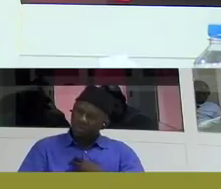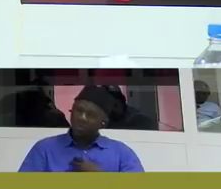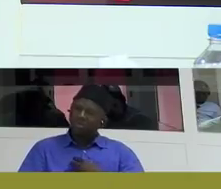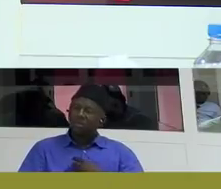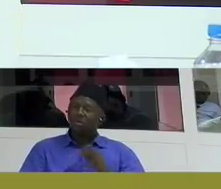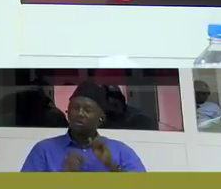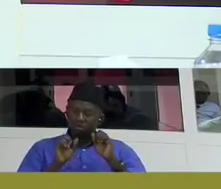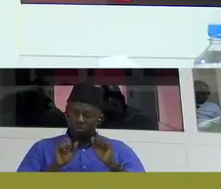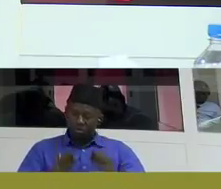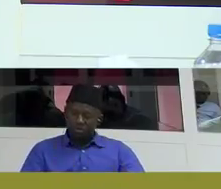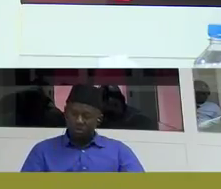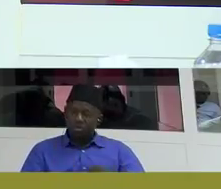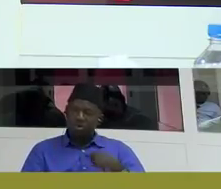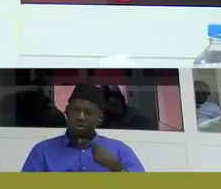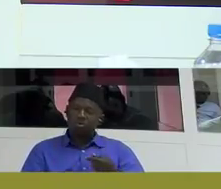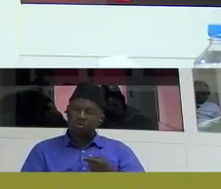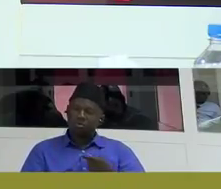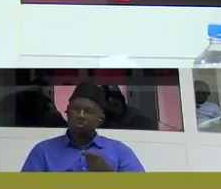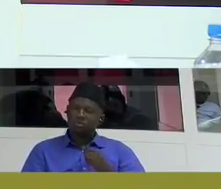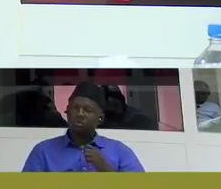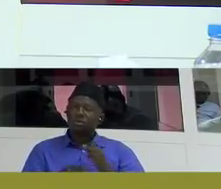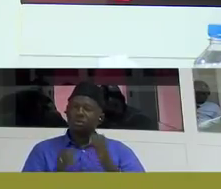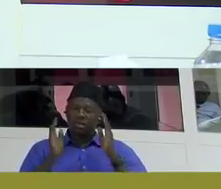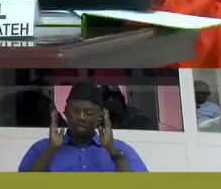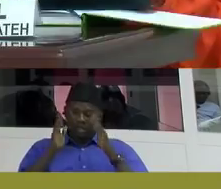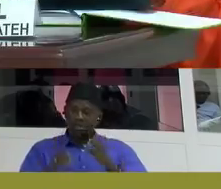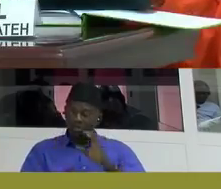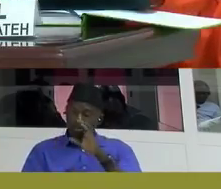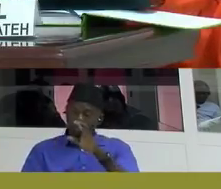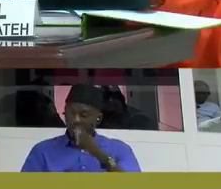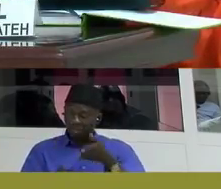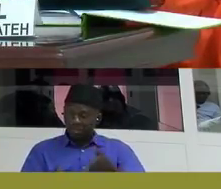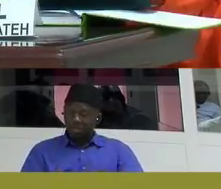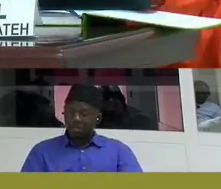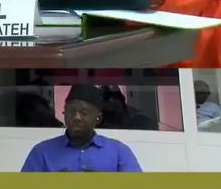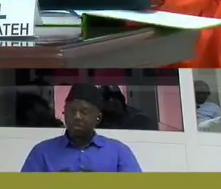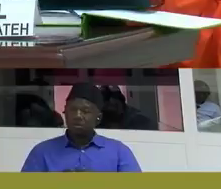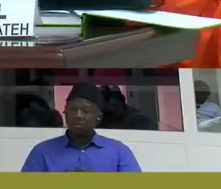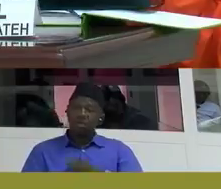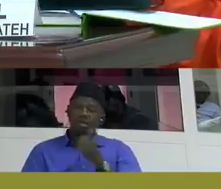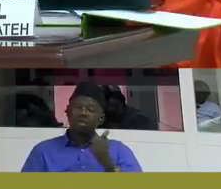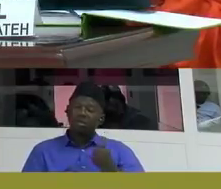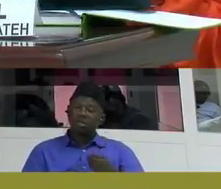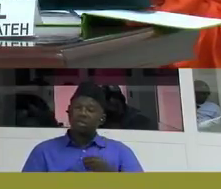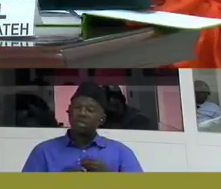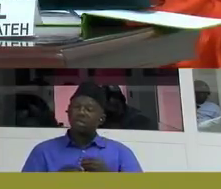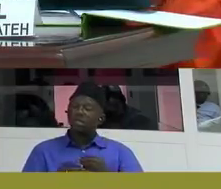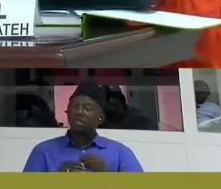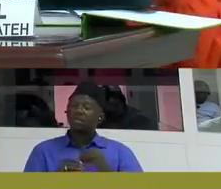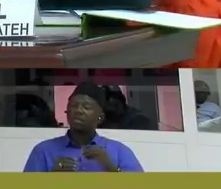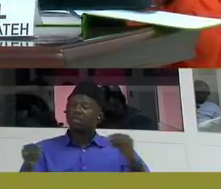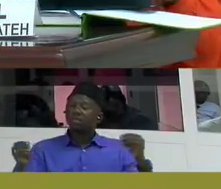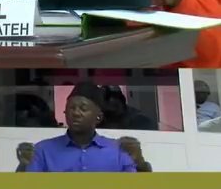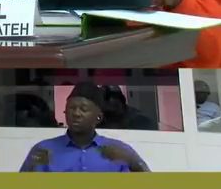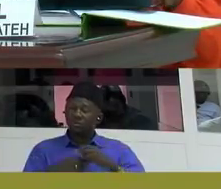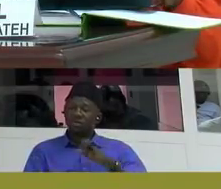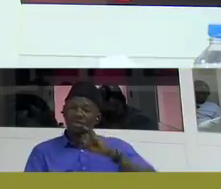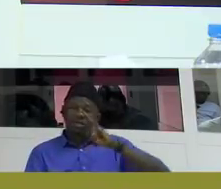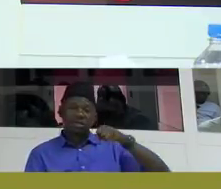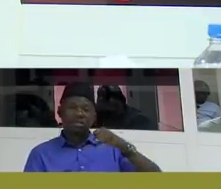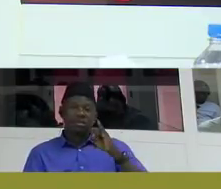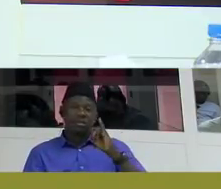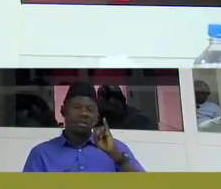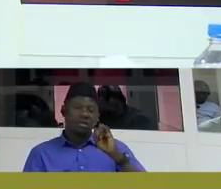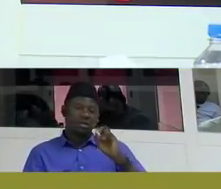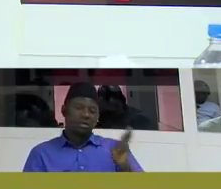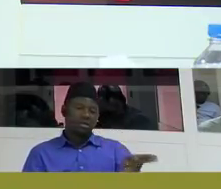the possibility of an Islamic state and an extension of the jihad to the territory